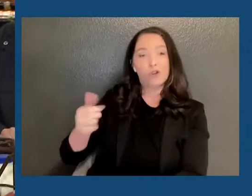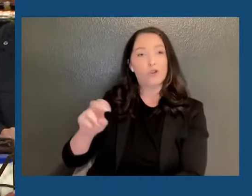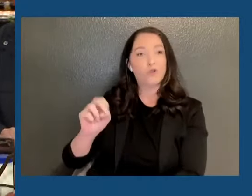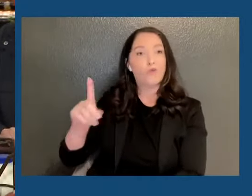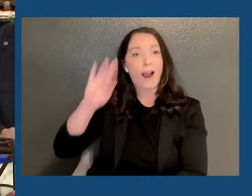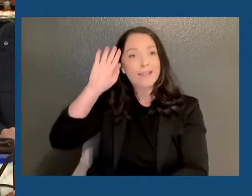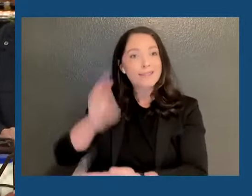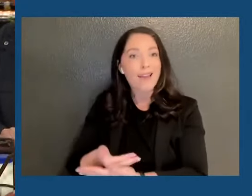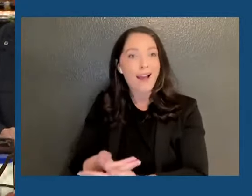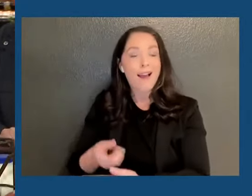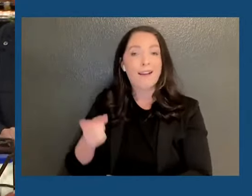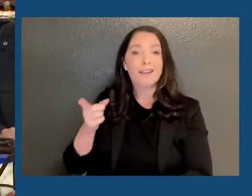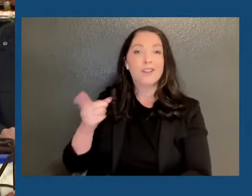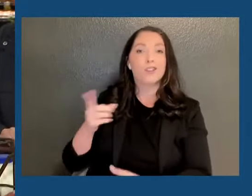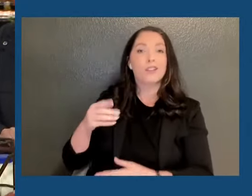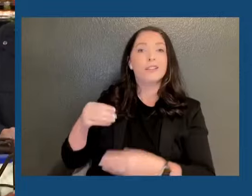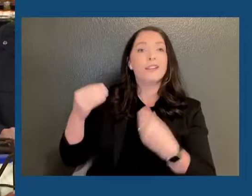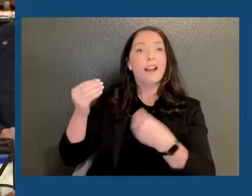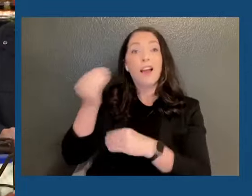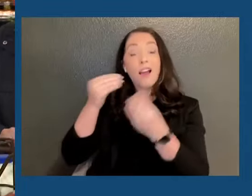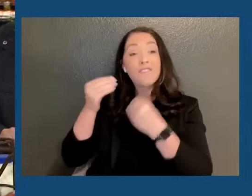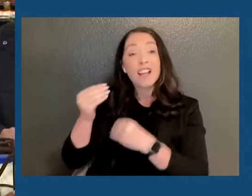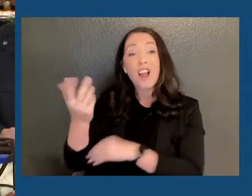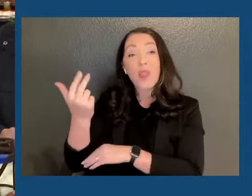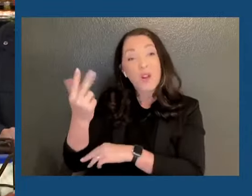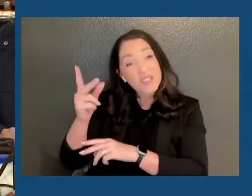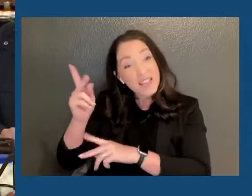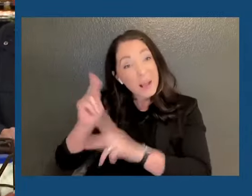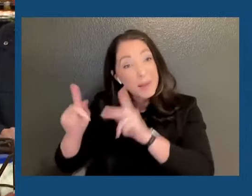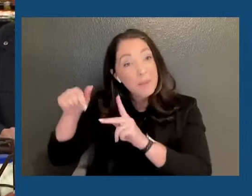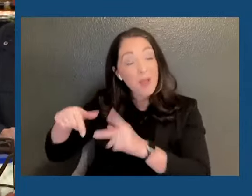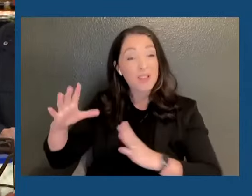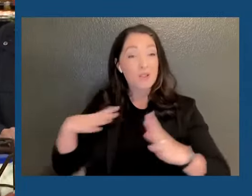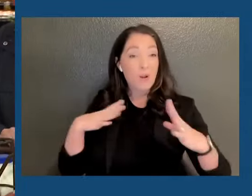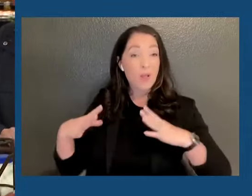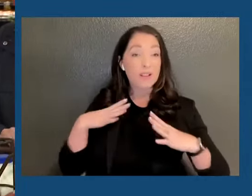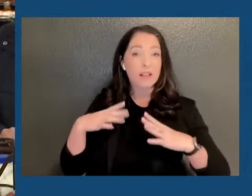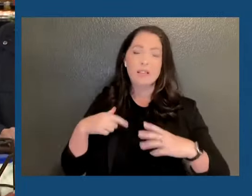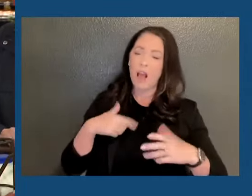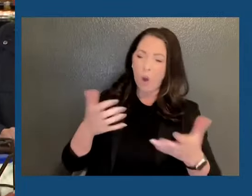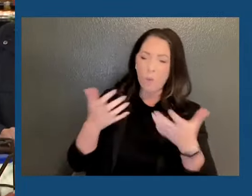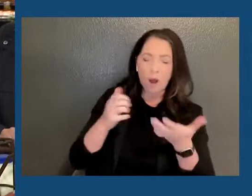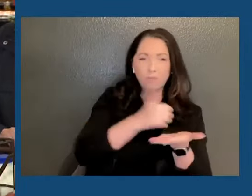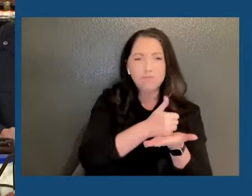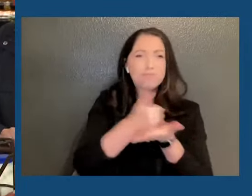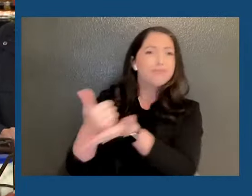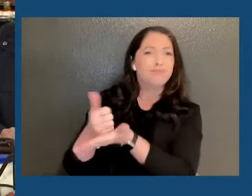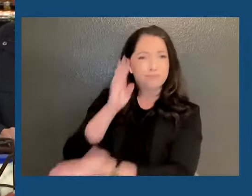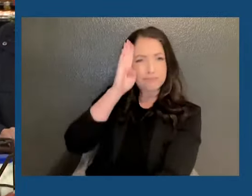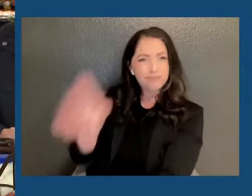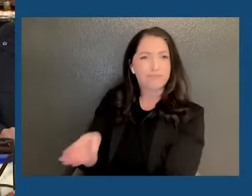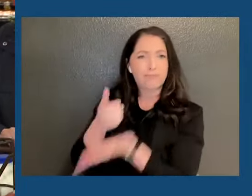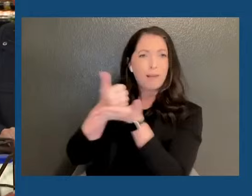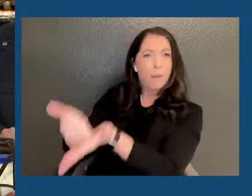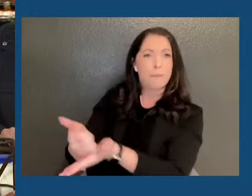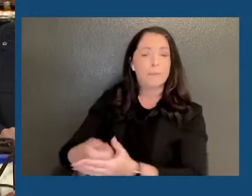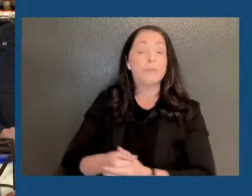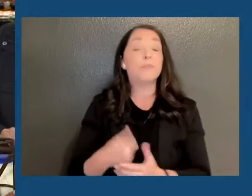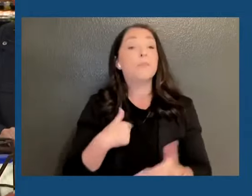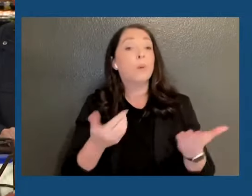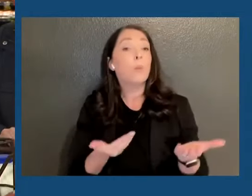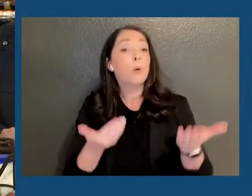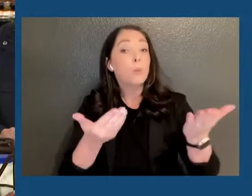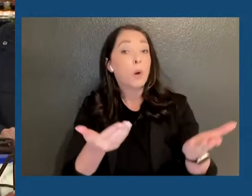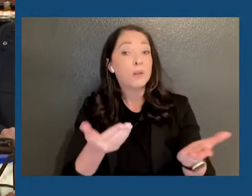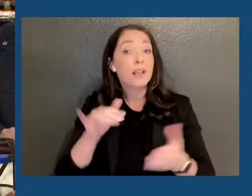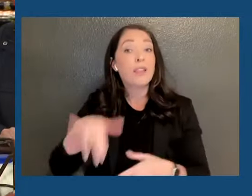a family of 13 over the holidays. I want to help them directly. So what I'm proposing is returning that